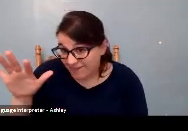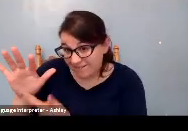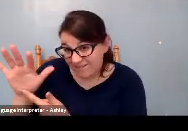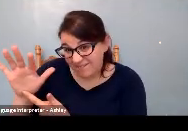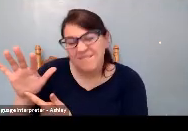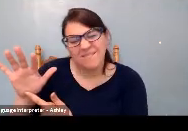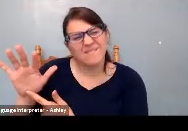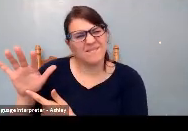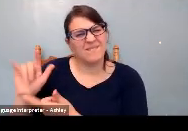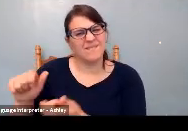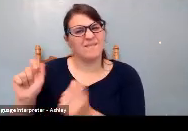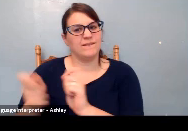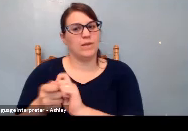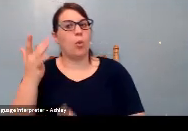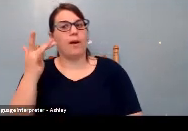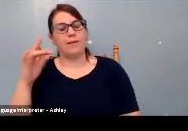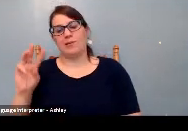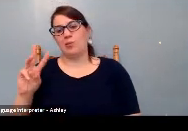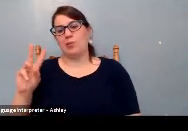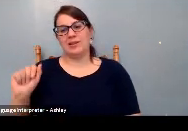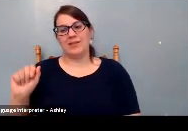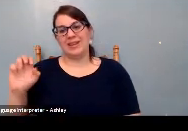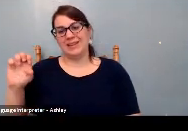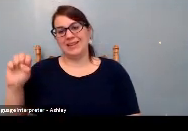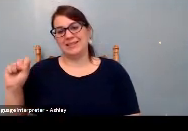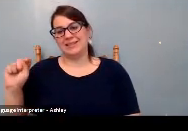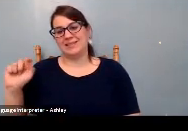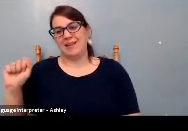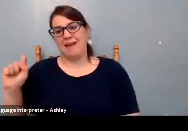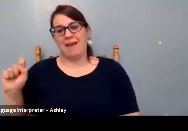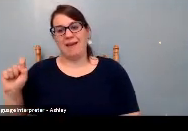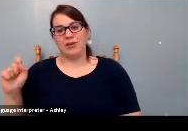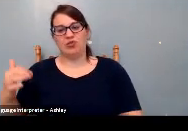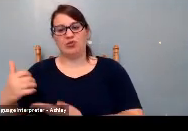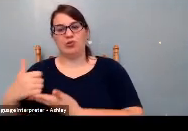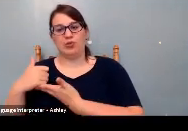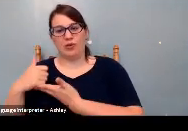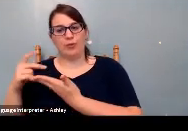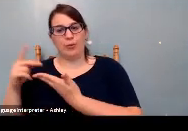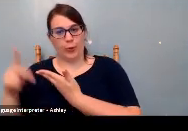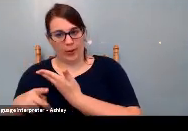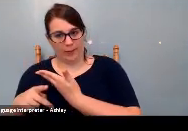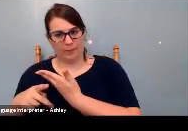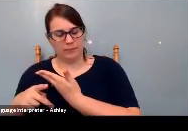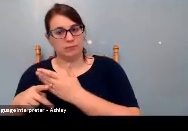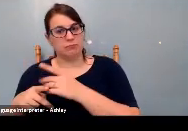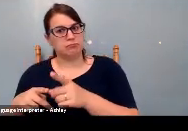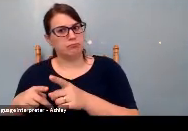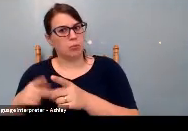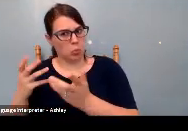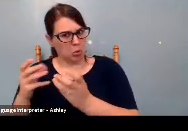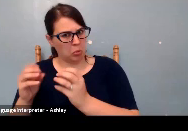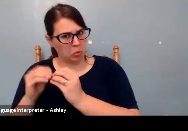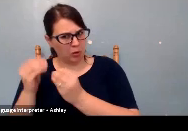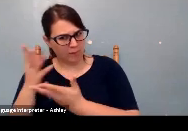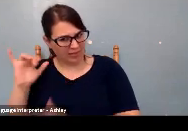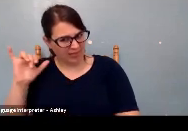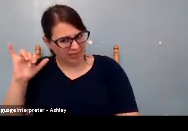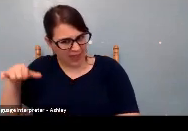is as per the West Virginia Estate Recovery Program. So to learn more about that, you can go to